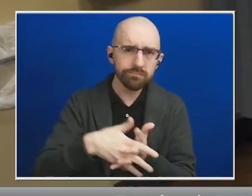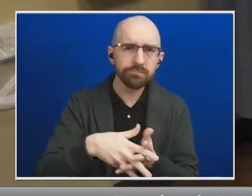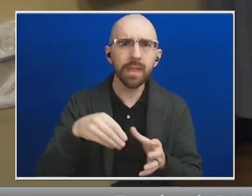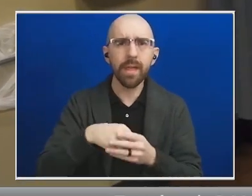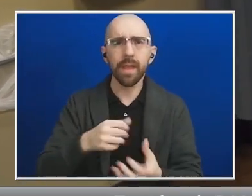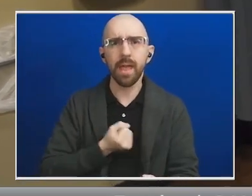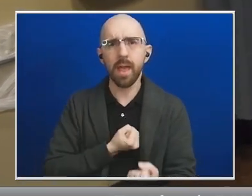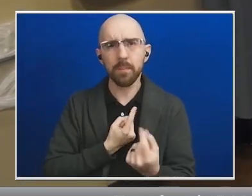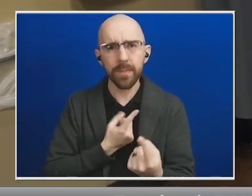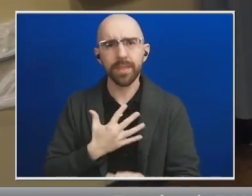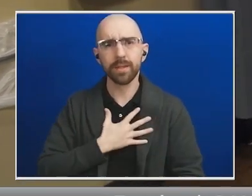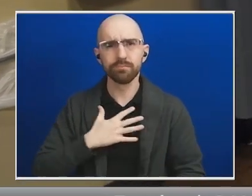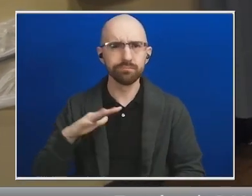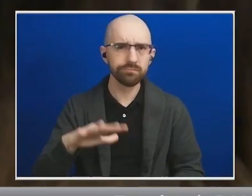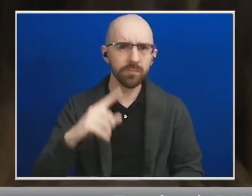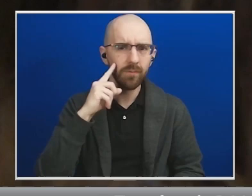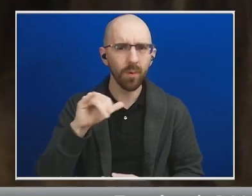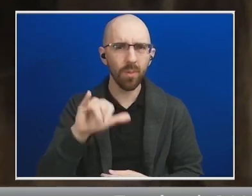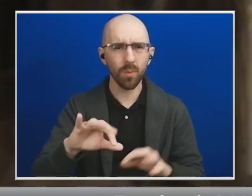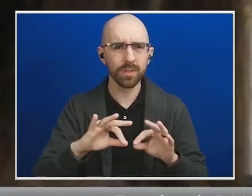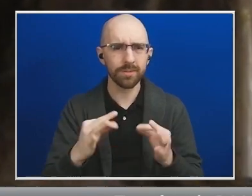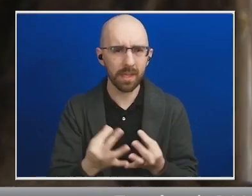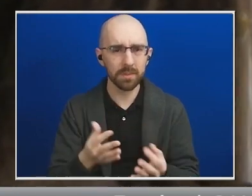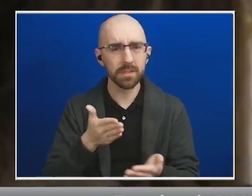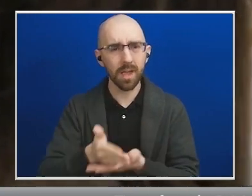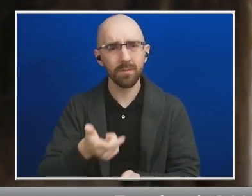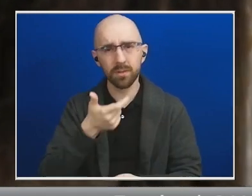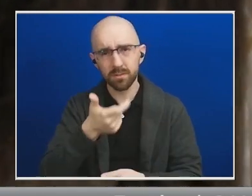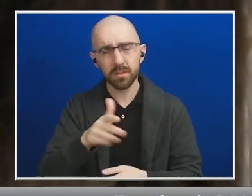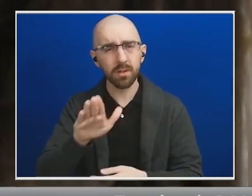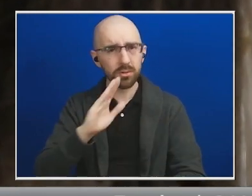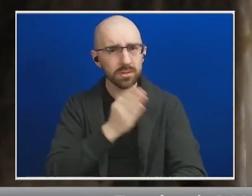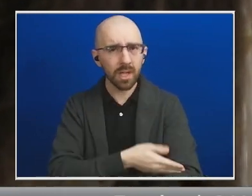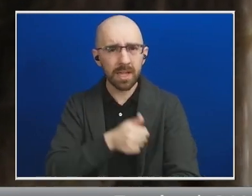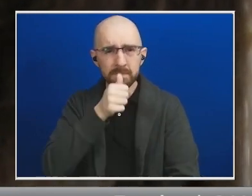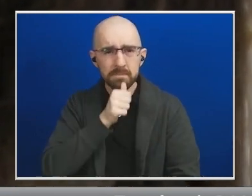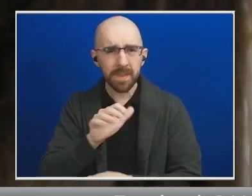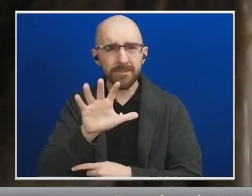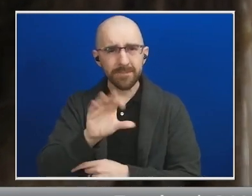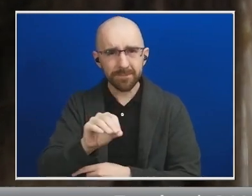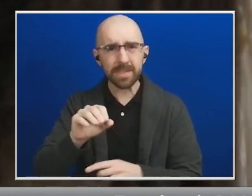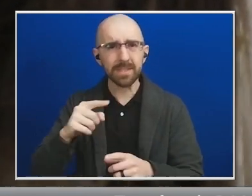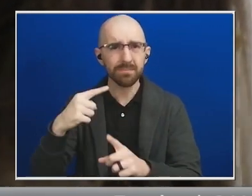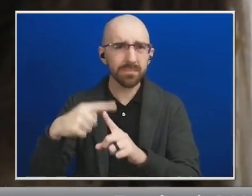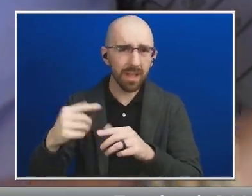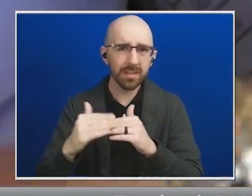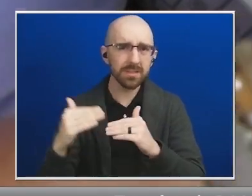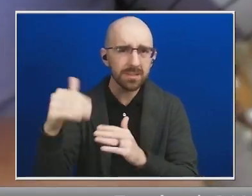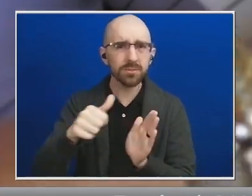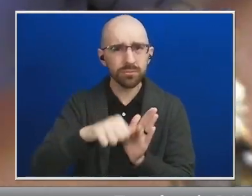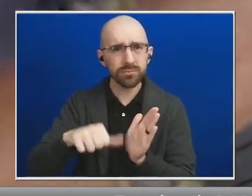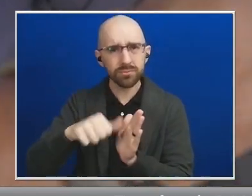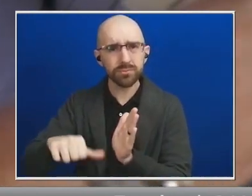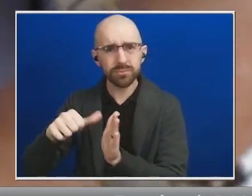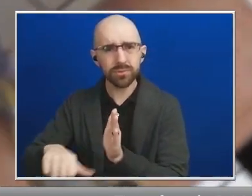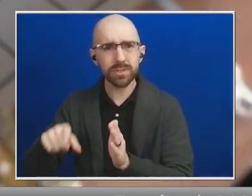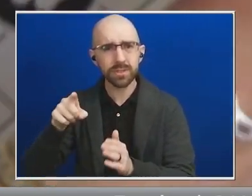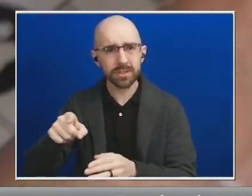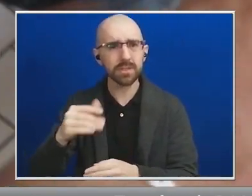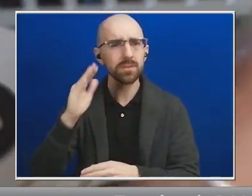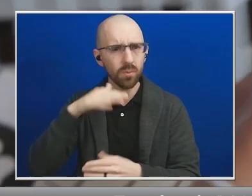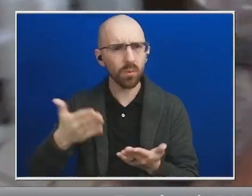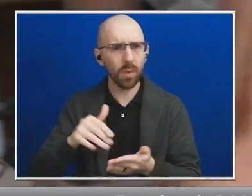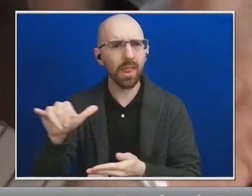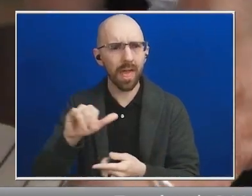those families. After watching her son endure 50+ surgeries, Marty Postlewaite knows what it's like to spend nights filled